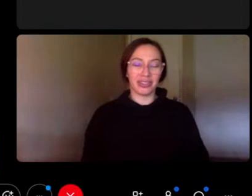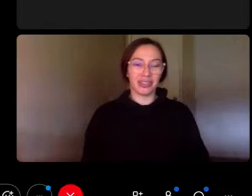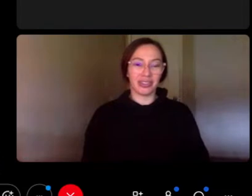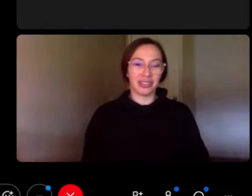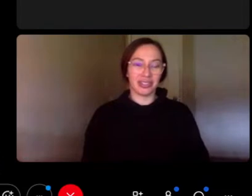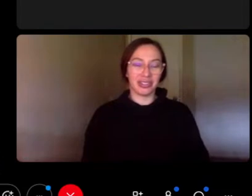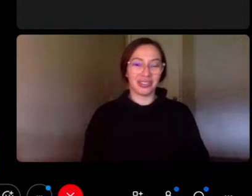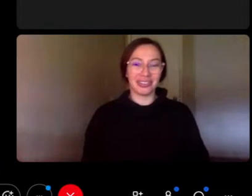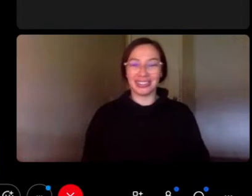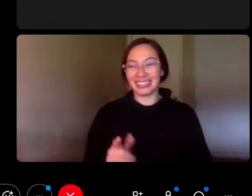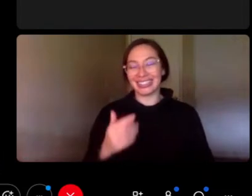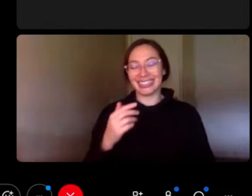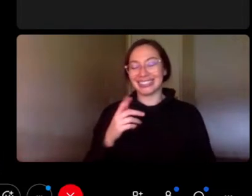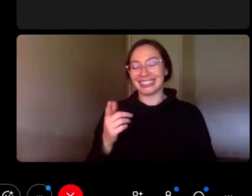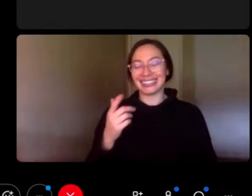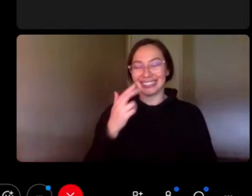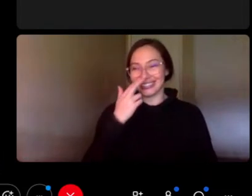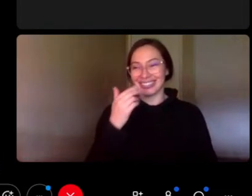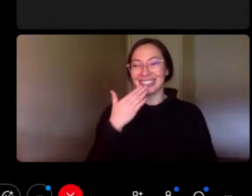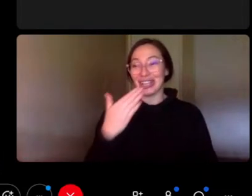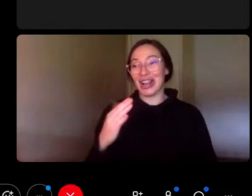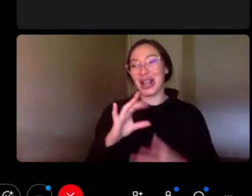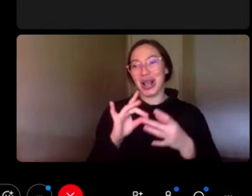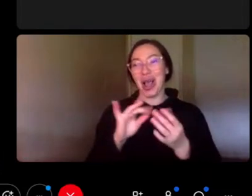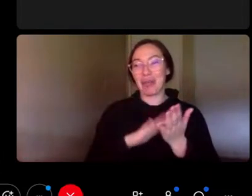Brought back a compliment. Sorry.